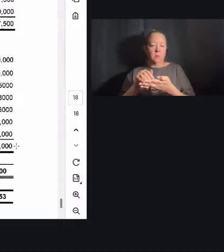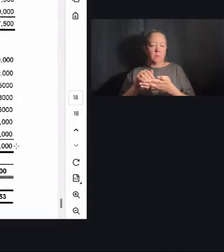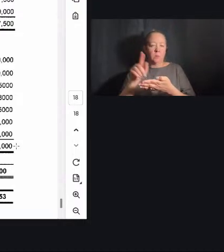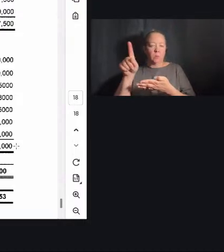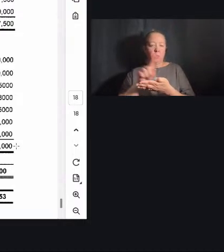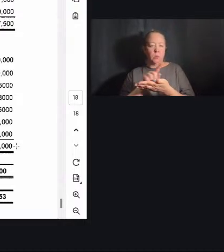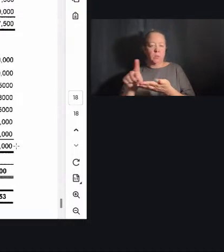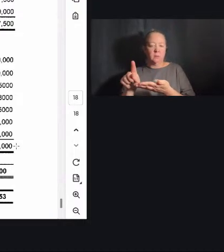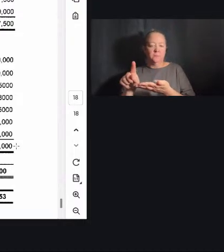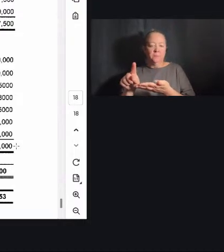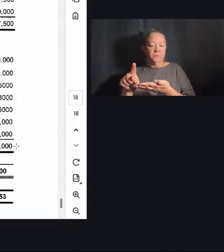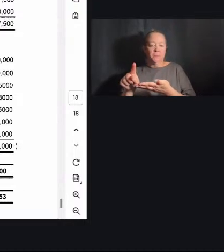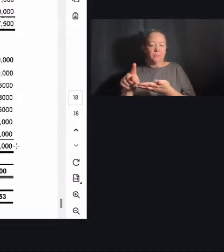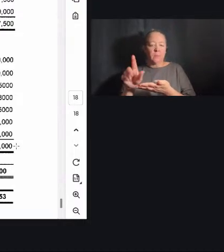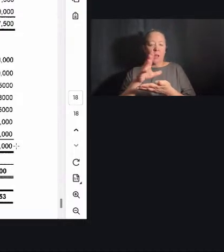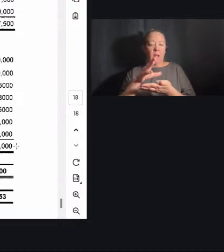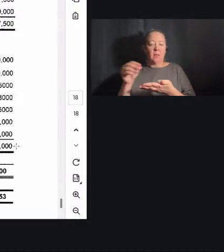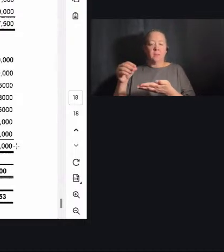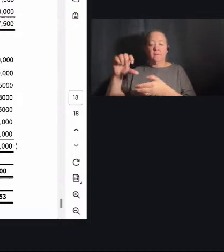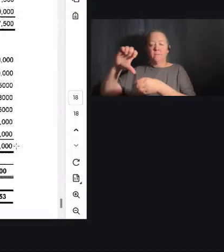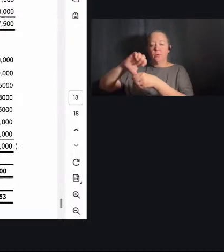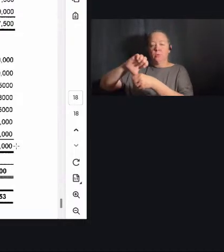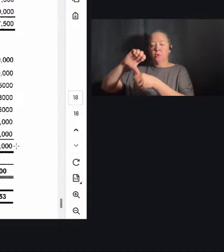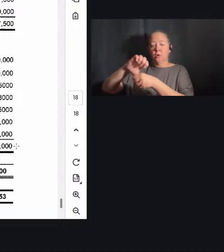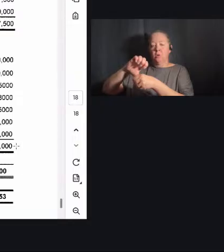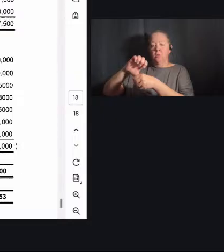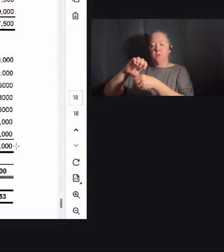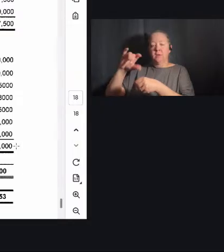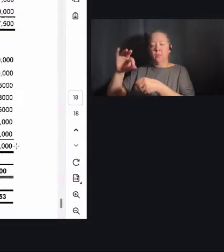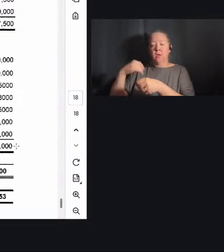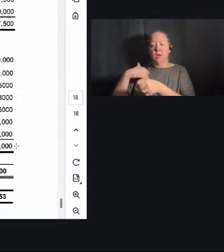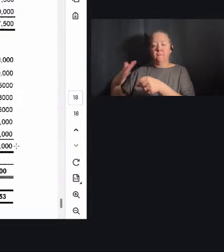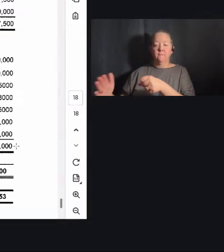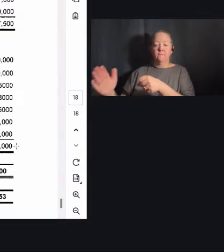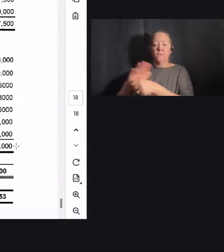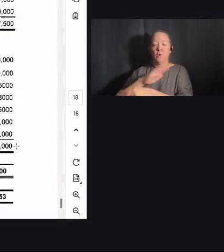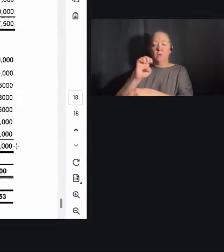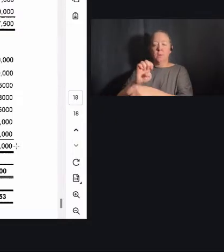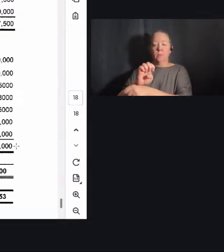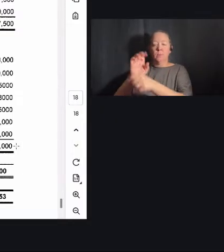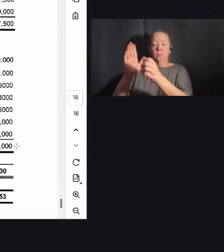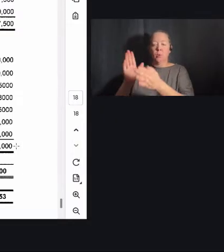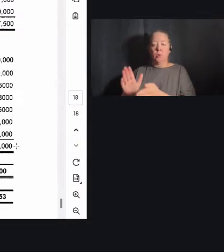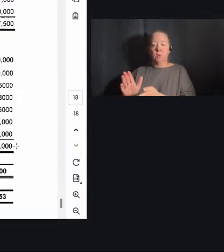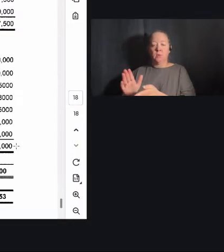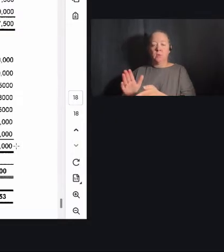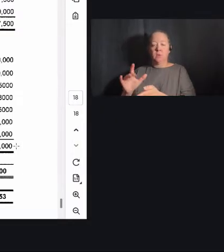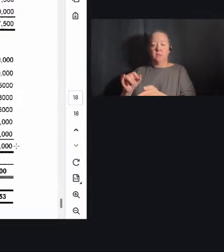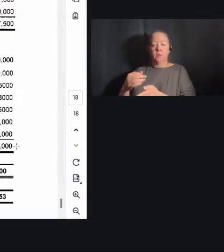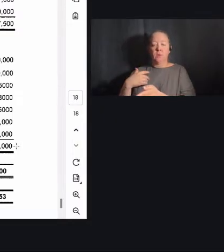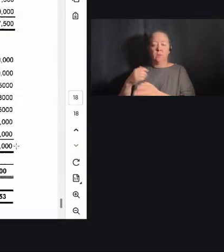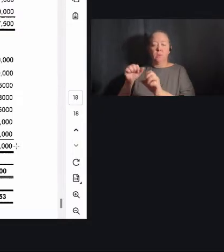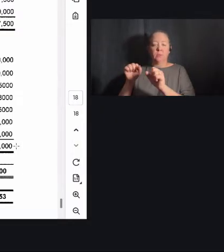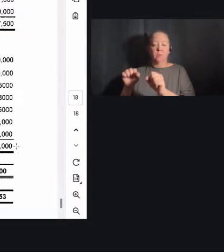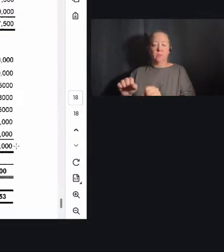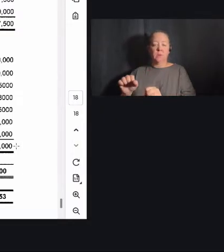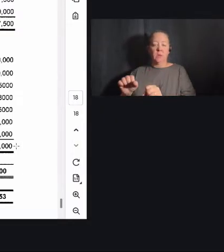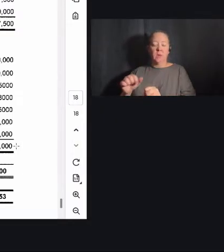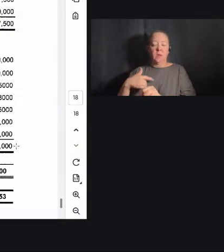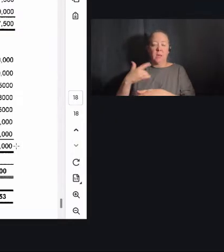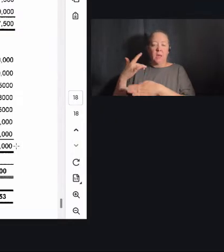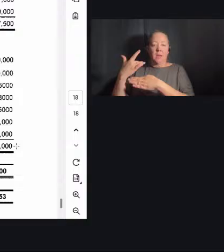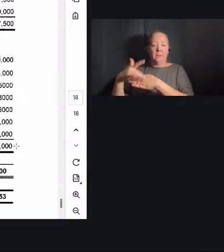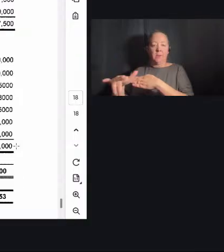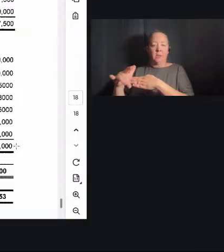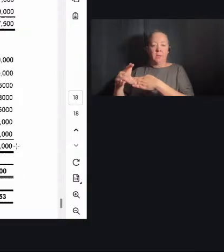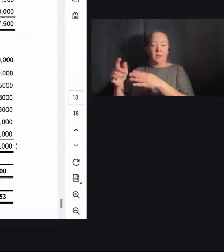employees, like, there's a potential that if we had empty positions, you could reduce them, because on Thursdays and Fridays, you could redirect them to do some